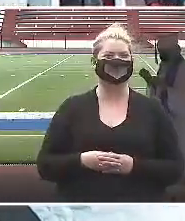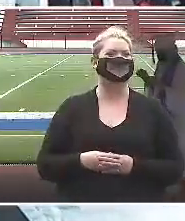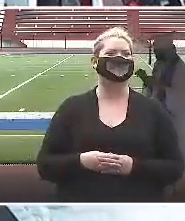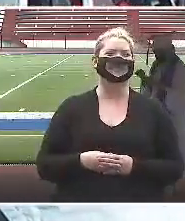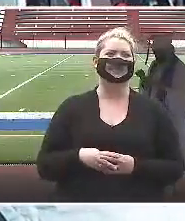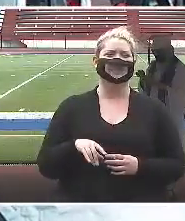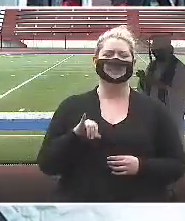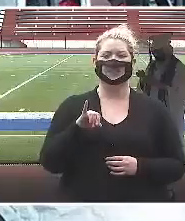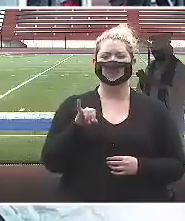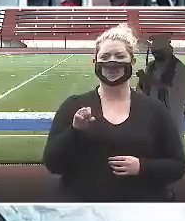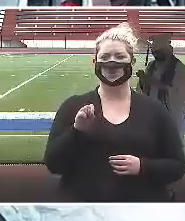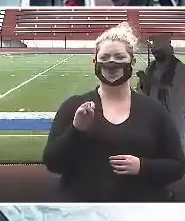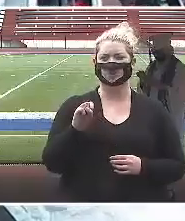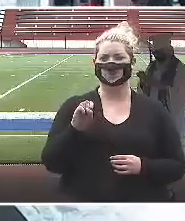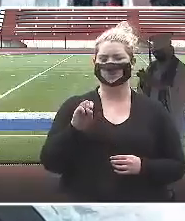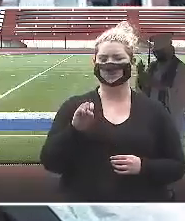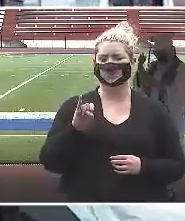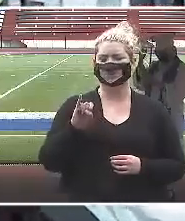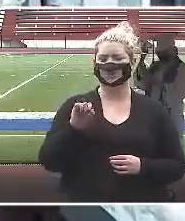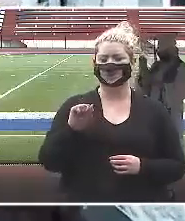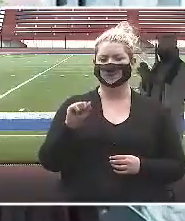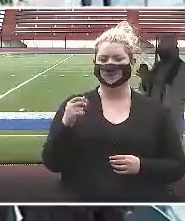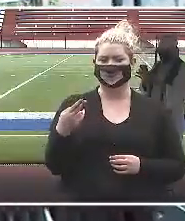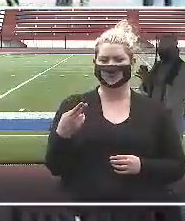Josiah Fortin.